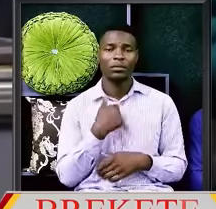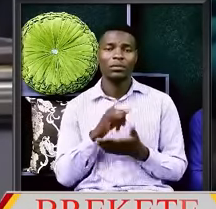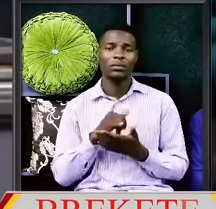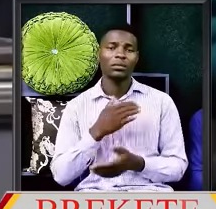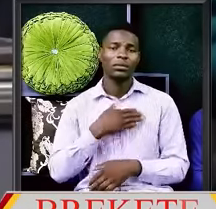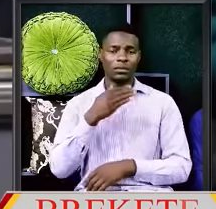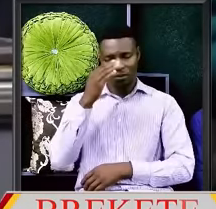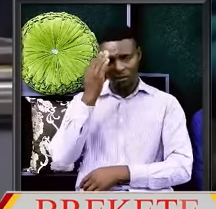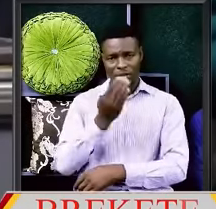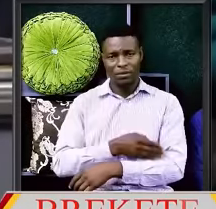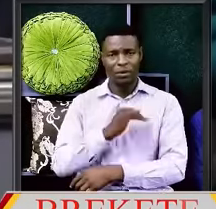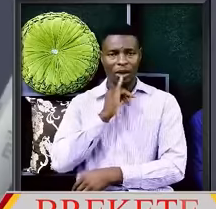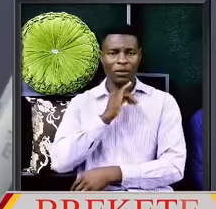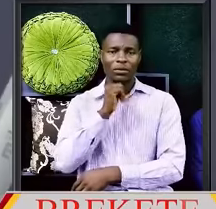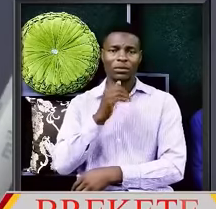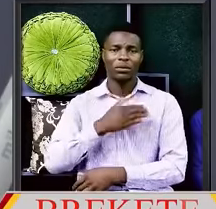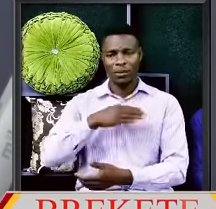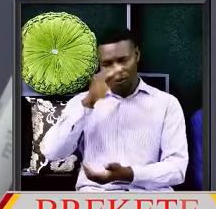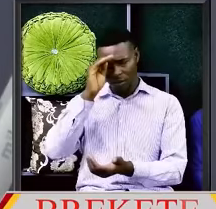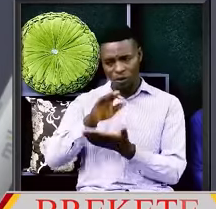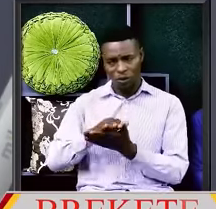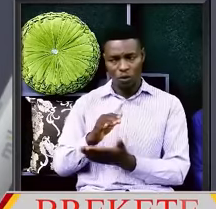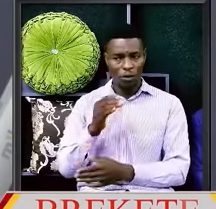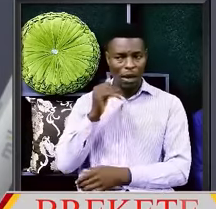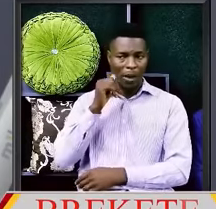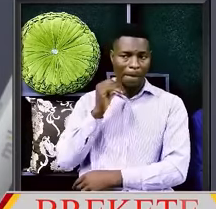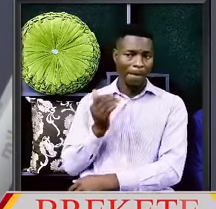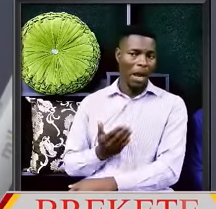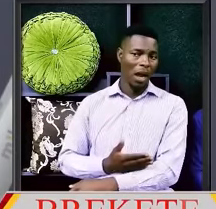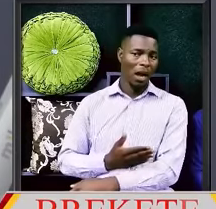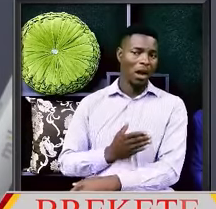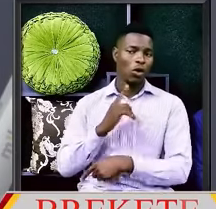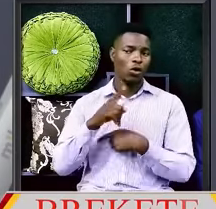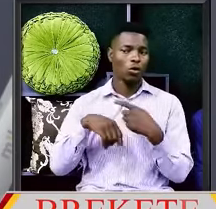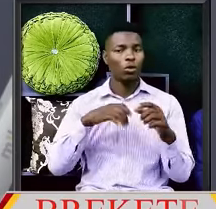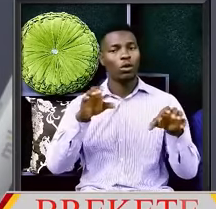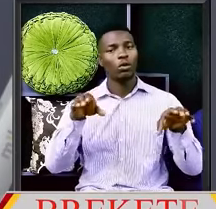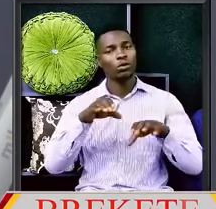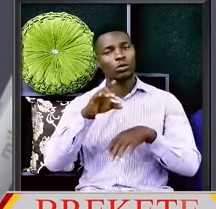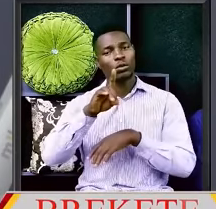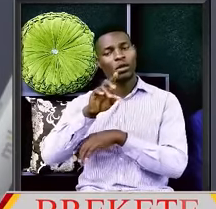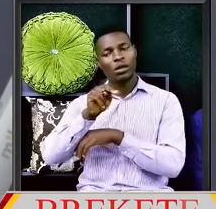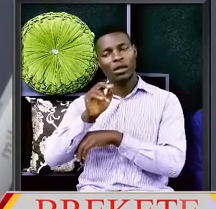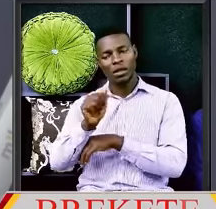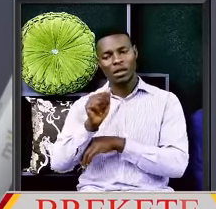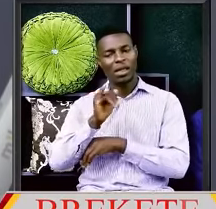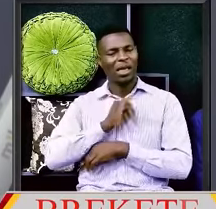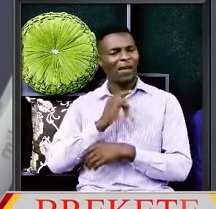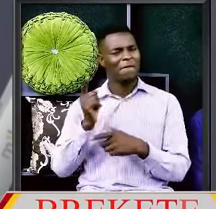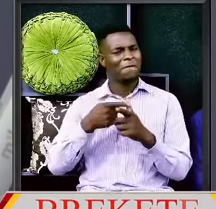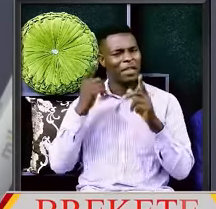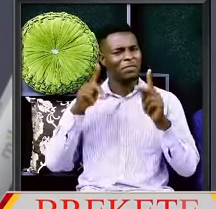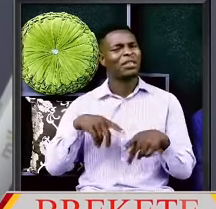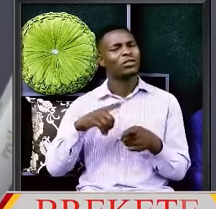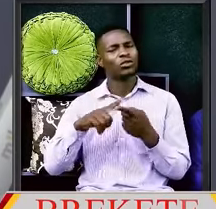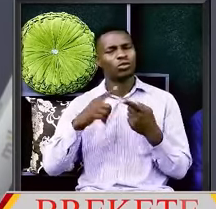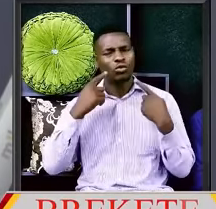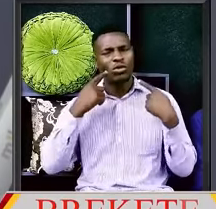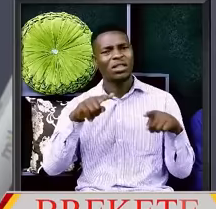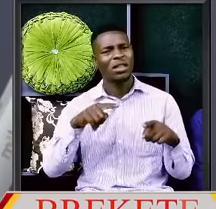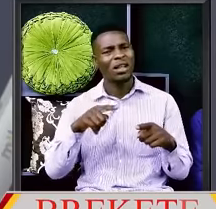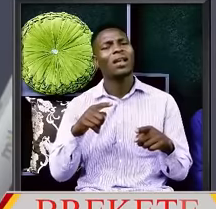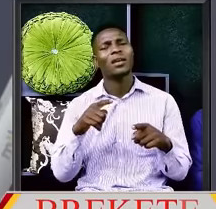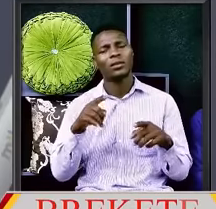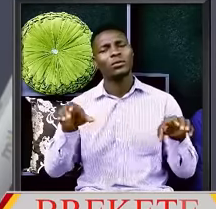not be my husband's pikin, come do DNA, I will be the first person to come out and declare that DNA for me to prove my